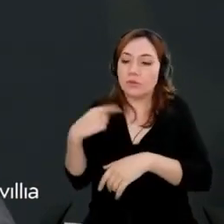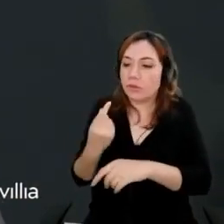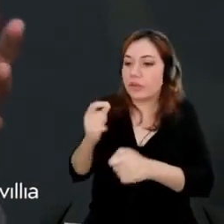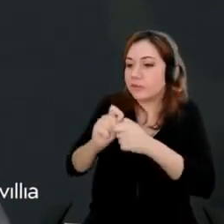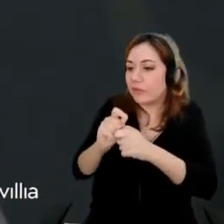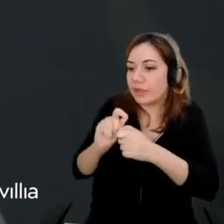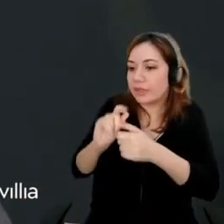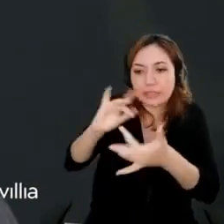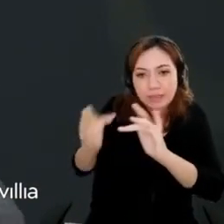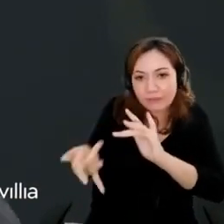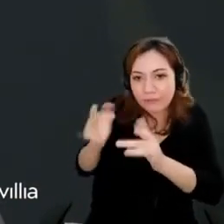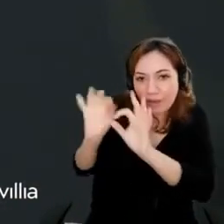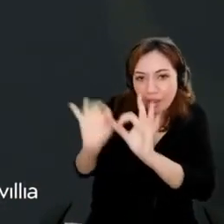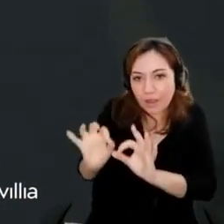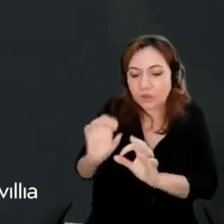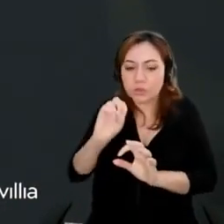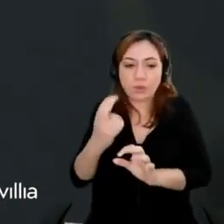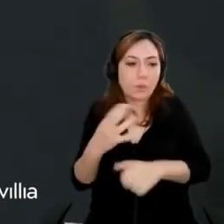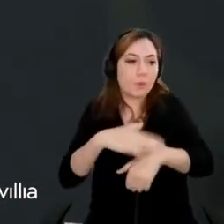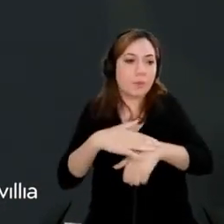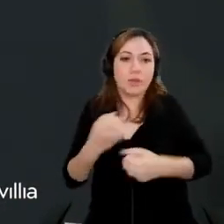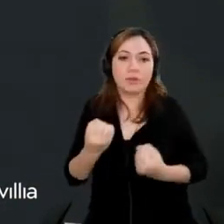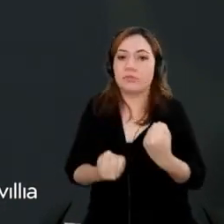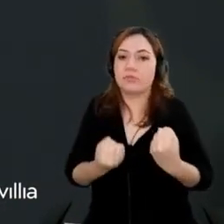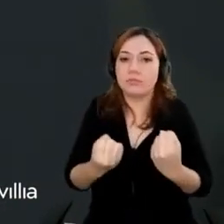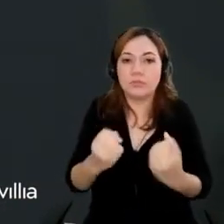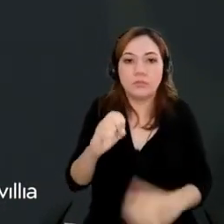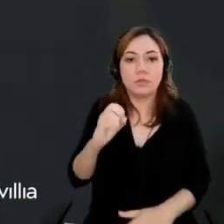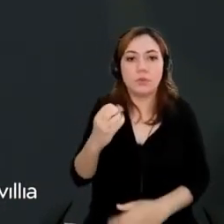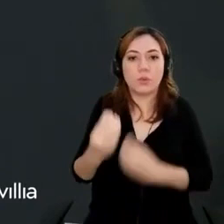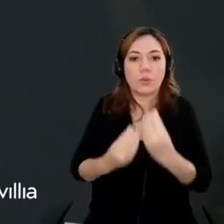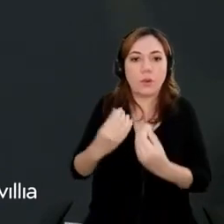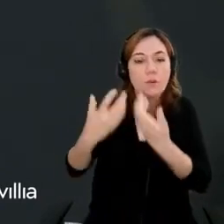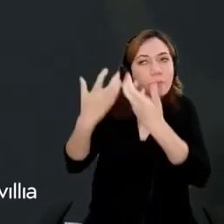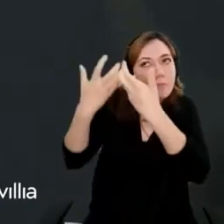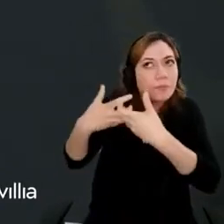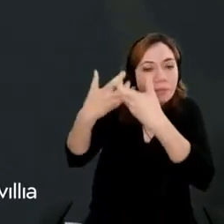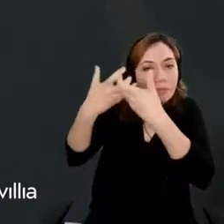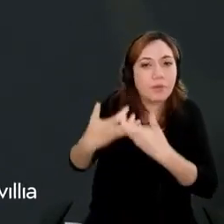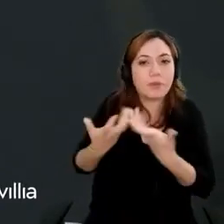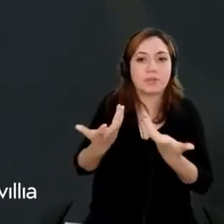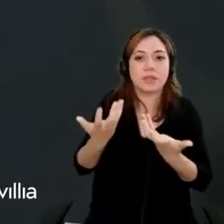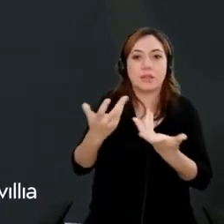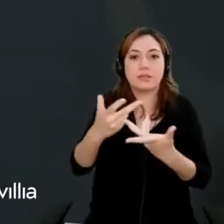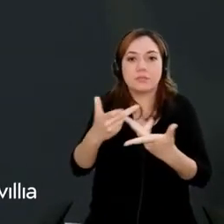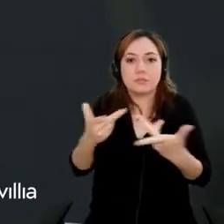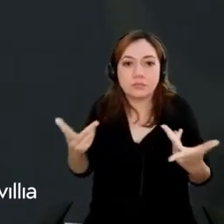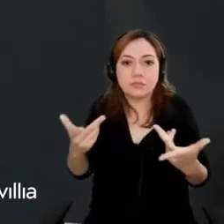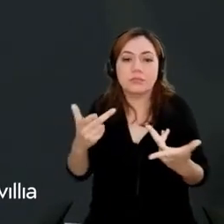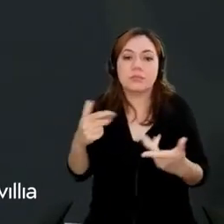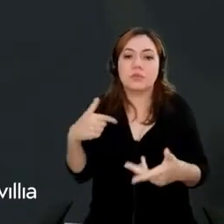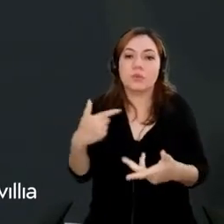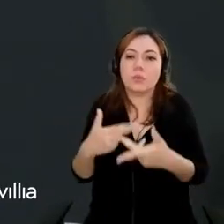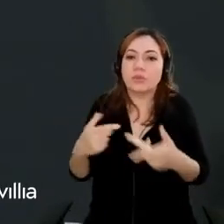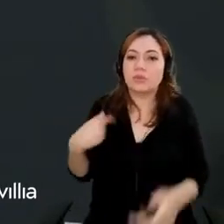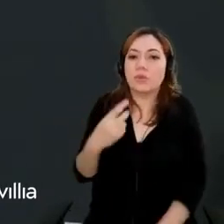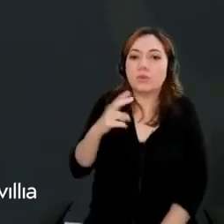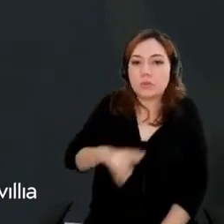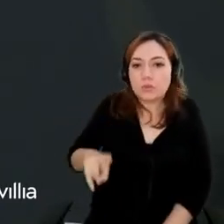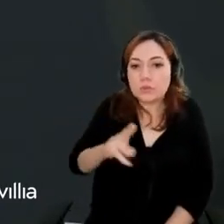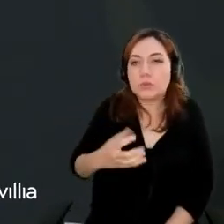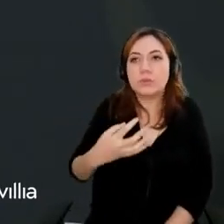there's a lot of processing power in a lot of the things we use, even our fridges, and the front end